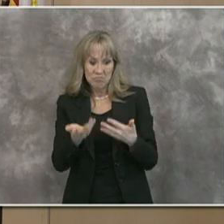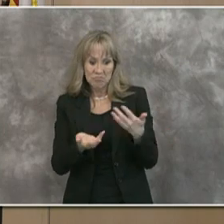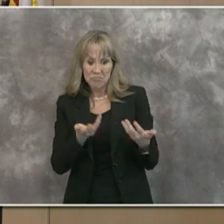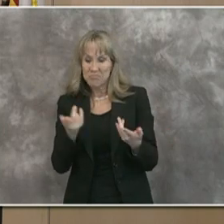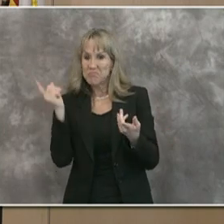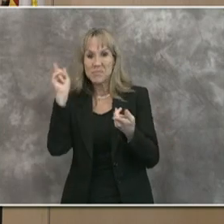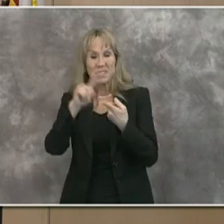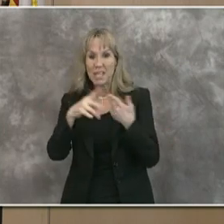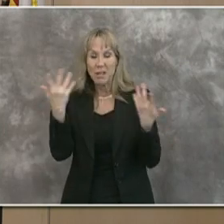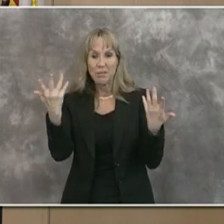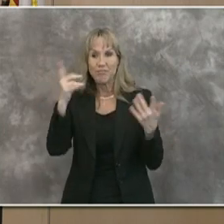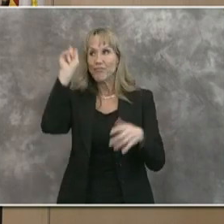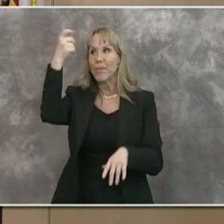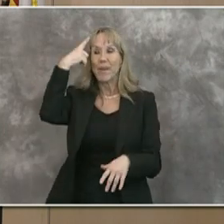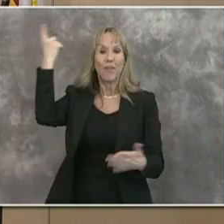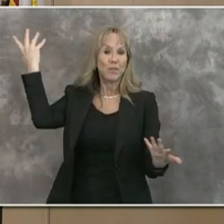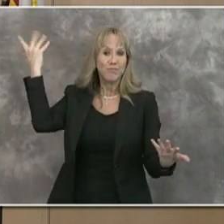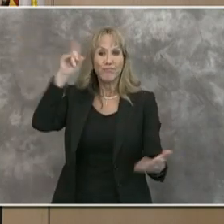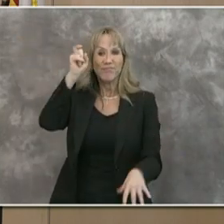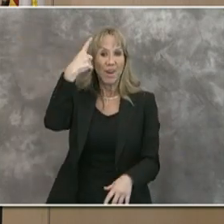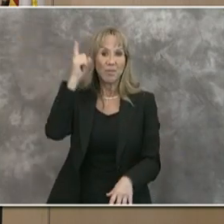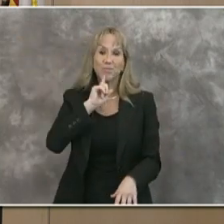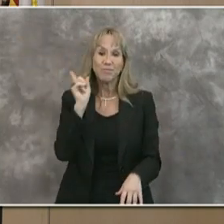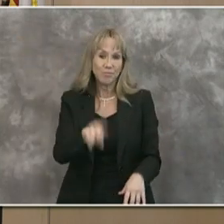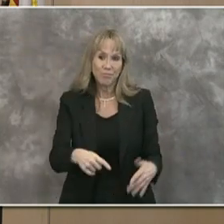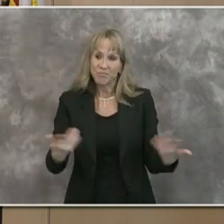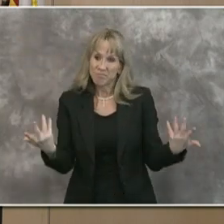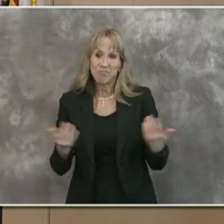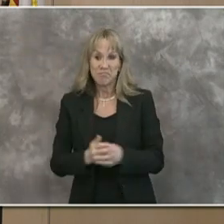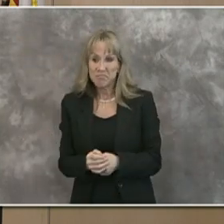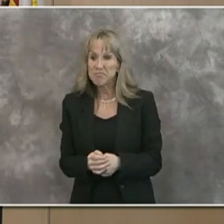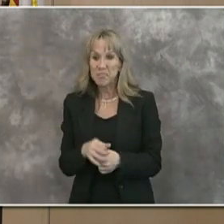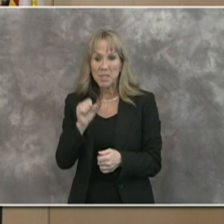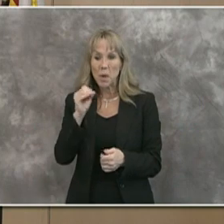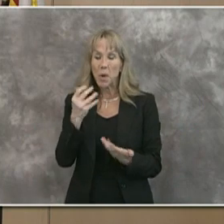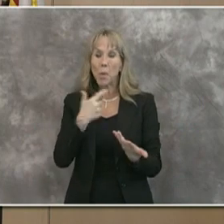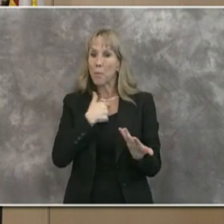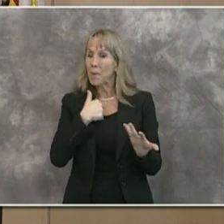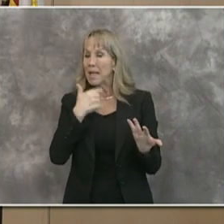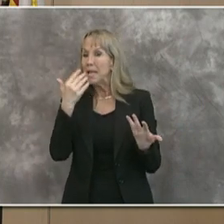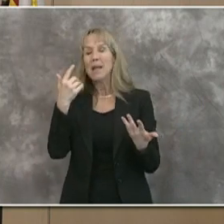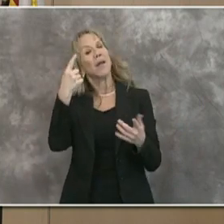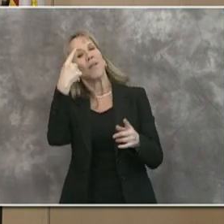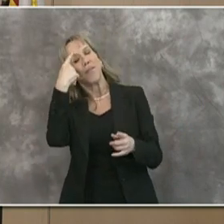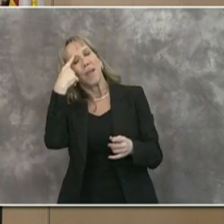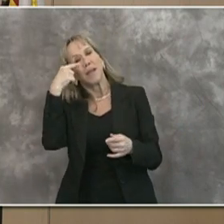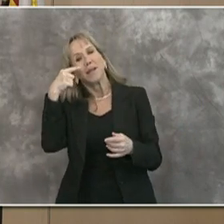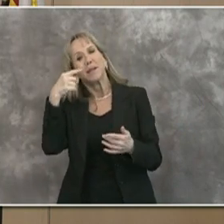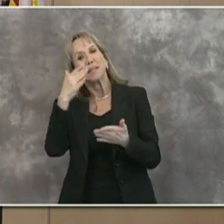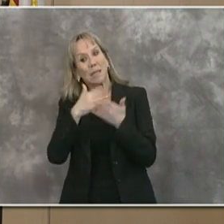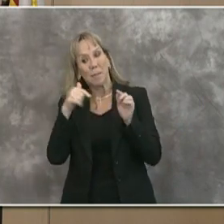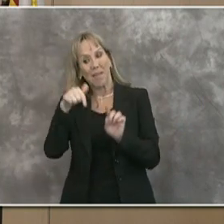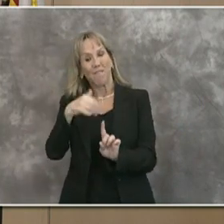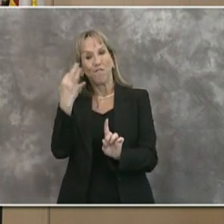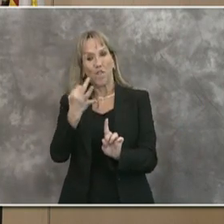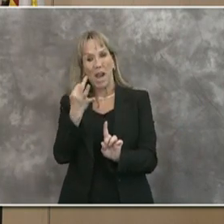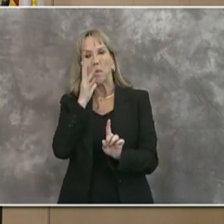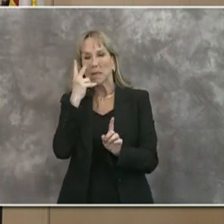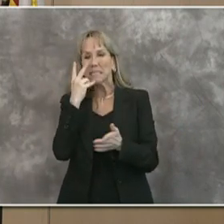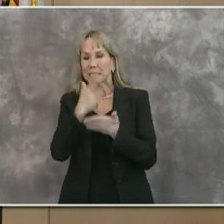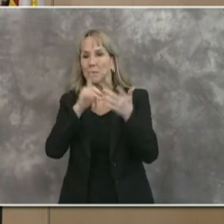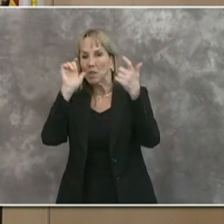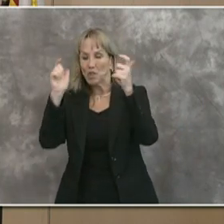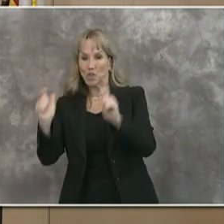until it is changed by the governor, and we anticipate that some changes will occur beginning this Friday. But